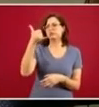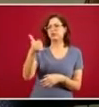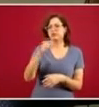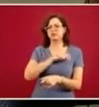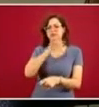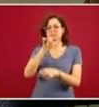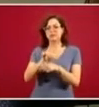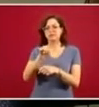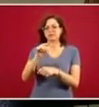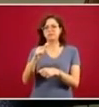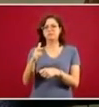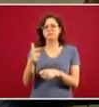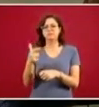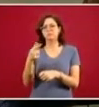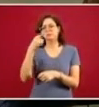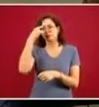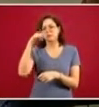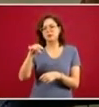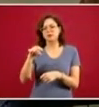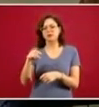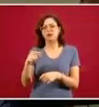You can denounce them.